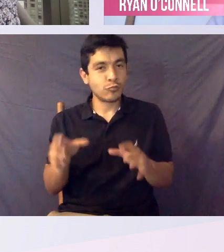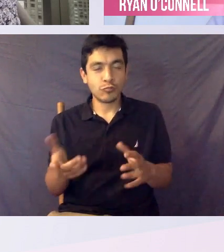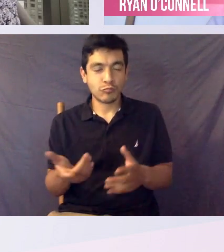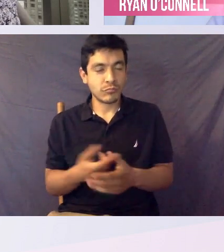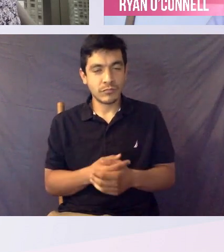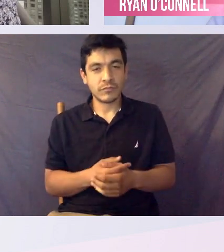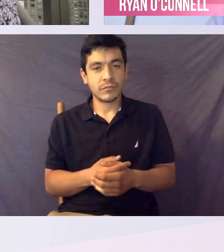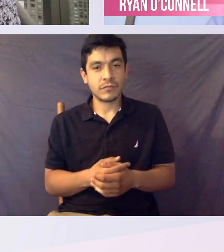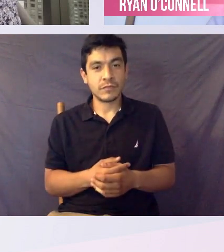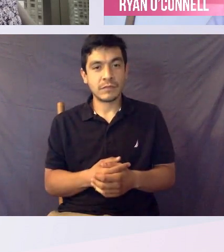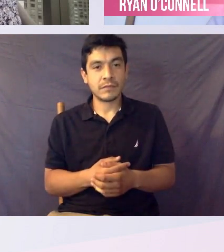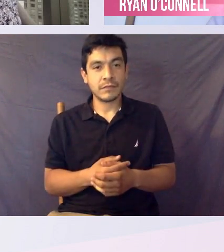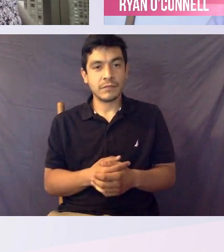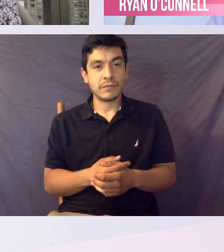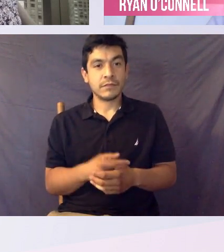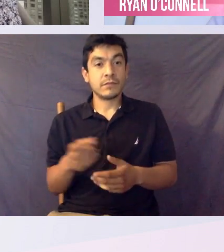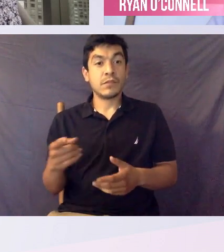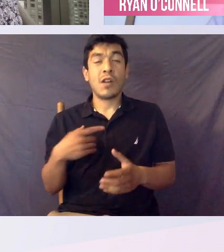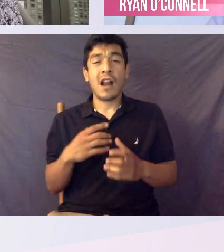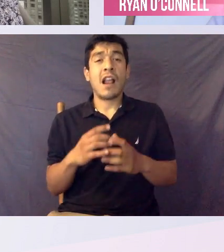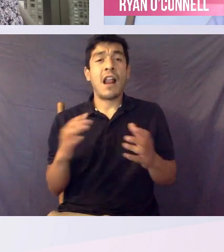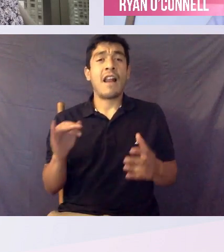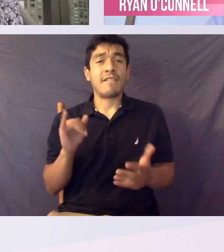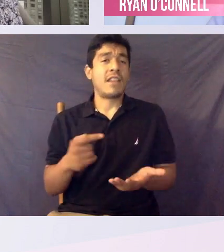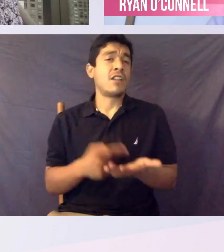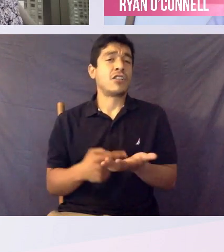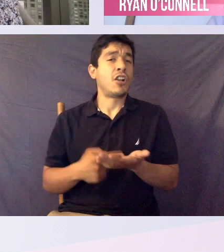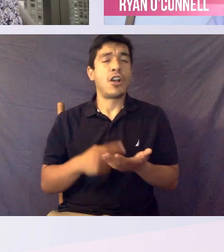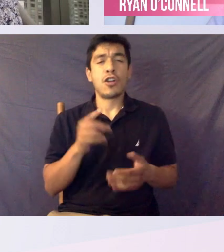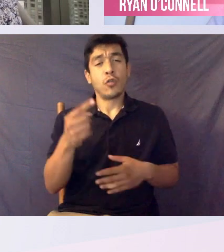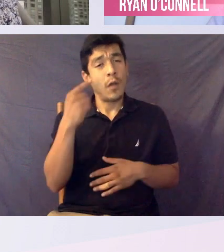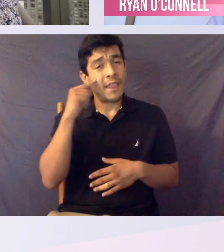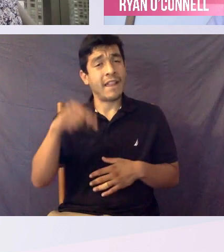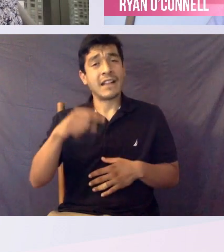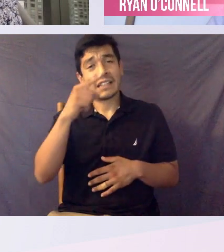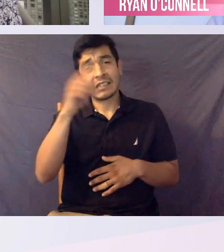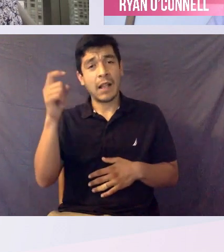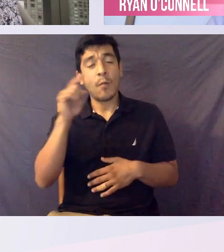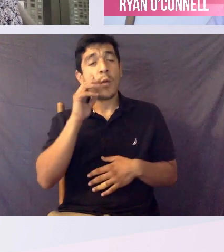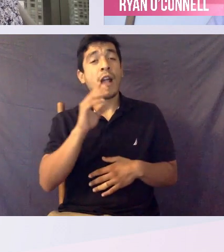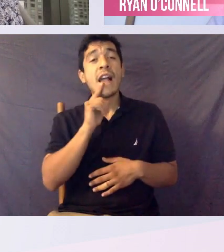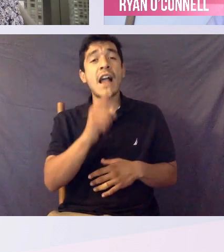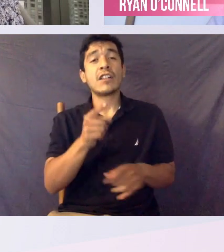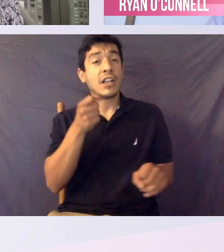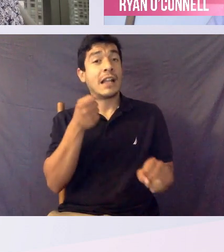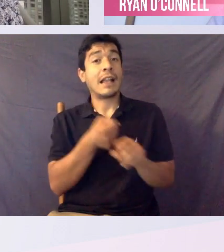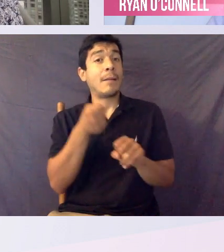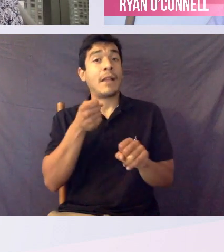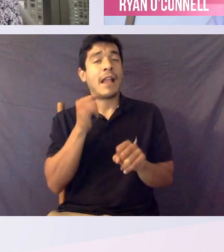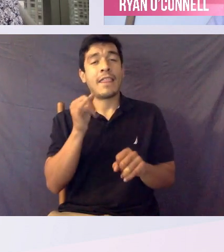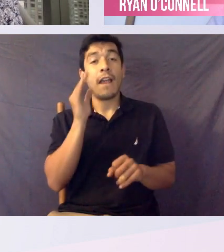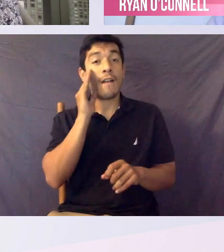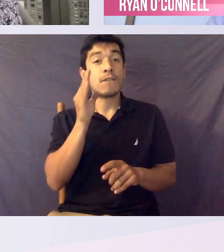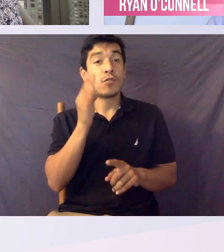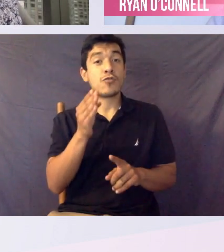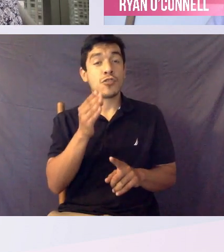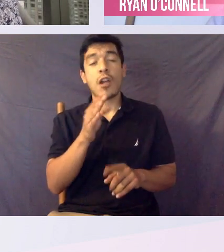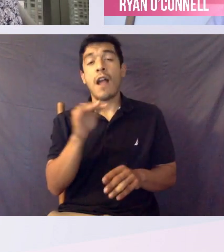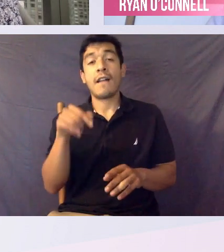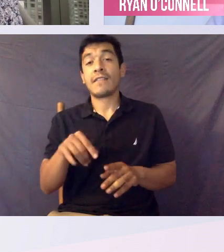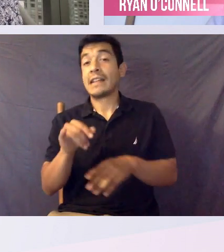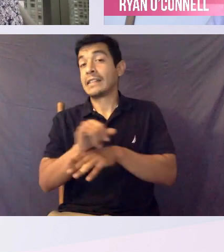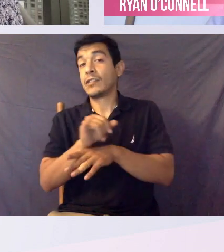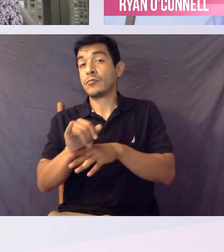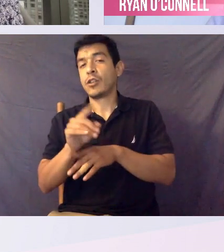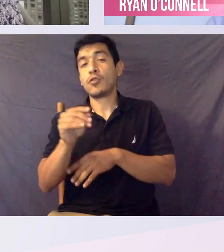But we heard a lot of that talk. Do you think that this summer is gonna actually impact the future of this industry? Do you think our job